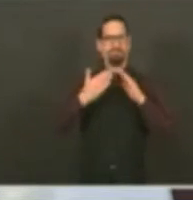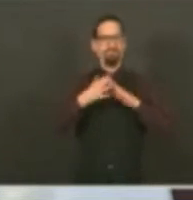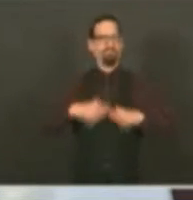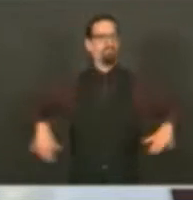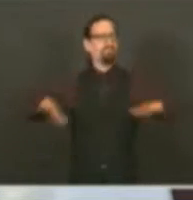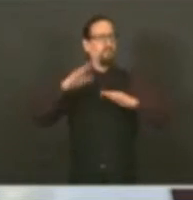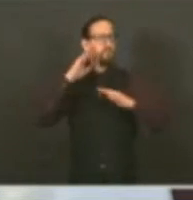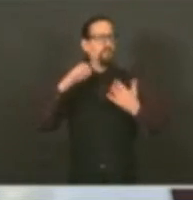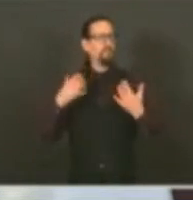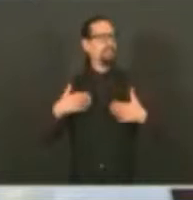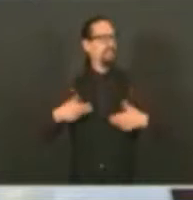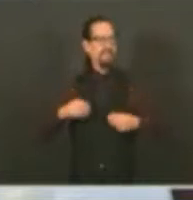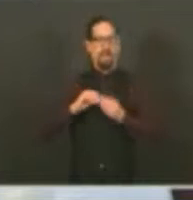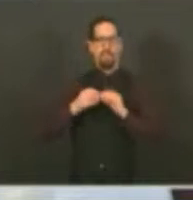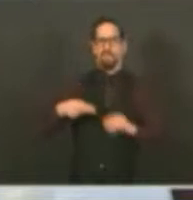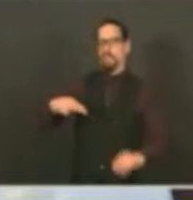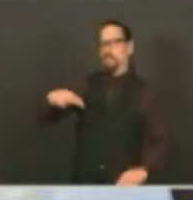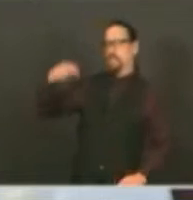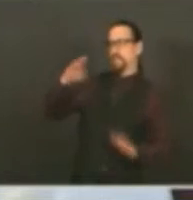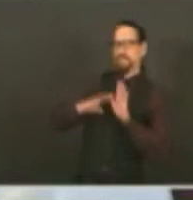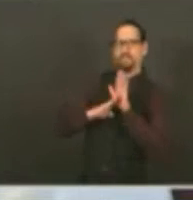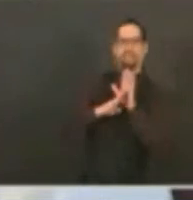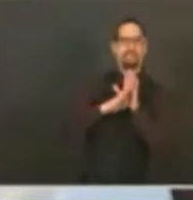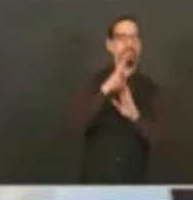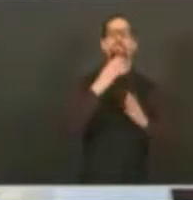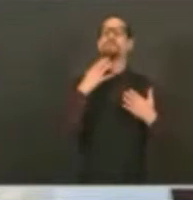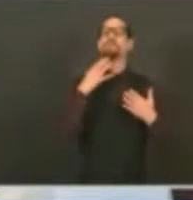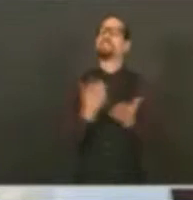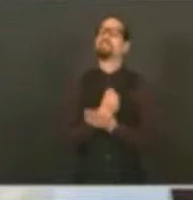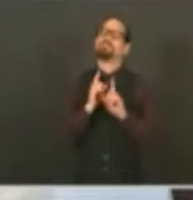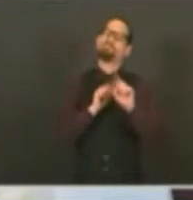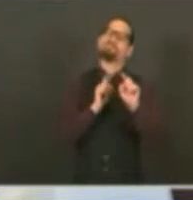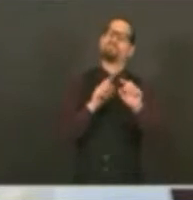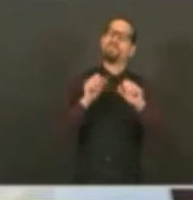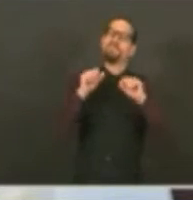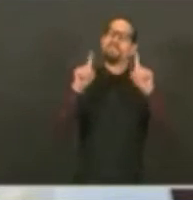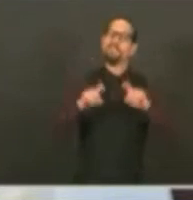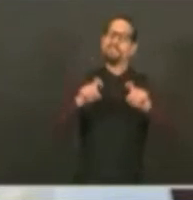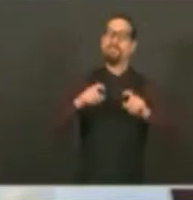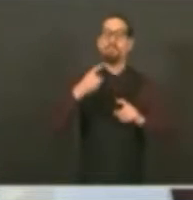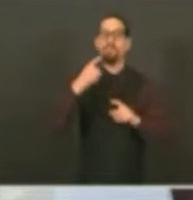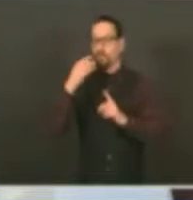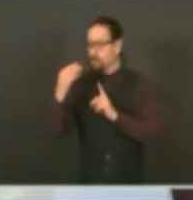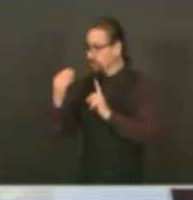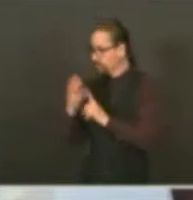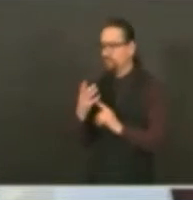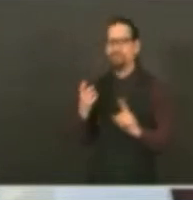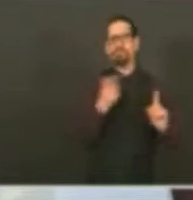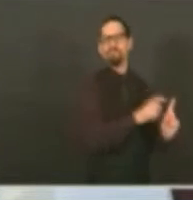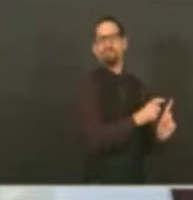allow testing to support quarantining. Someone who quarantines